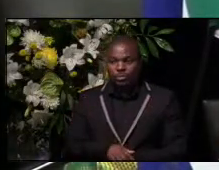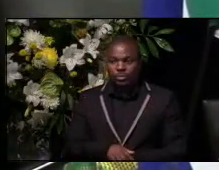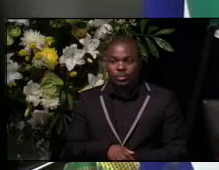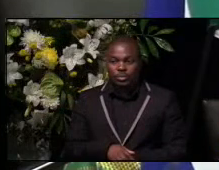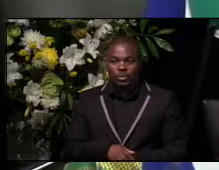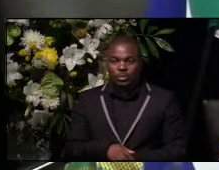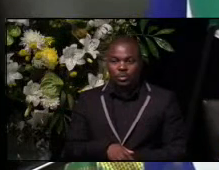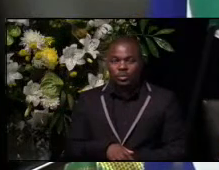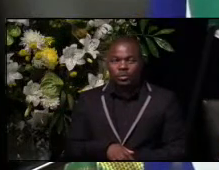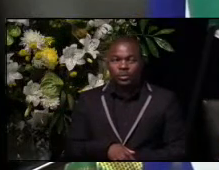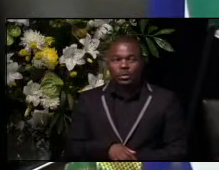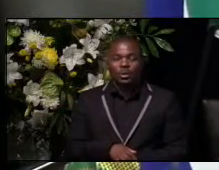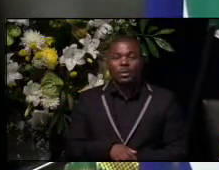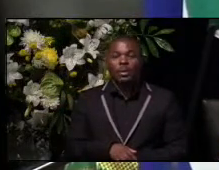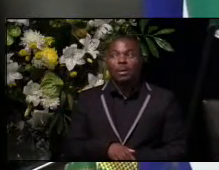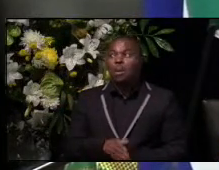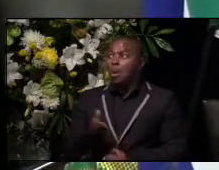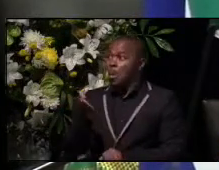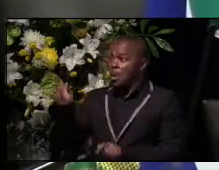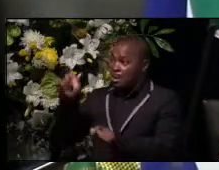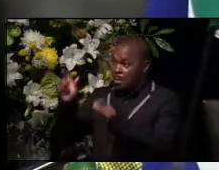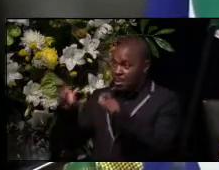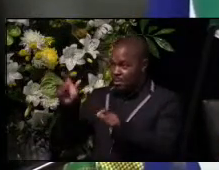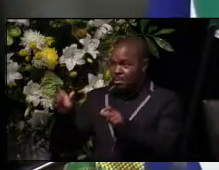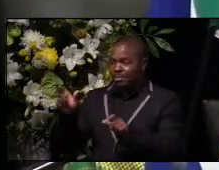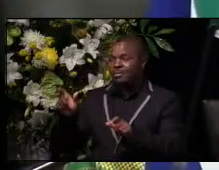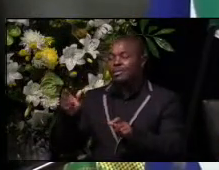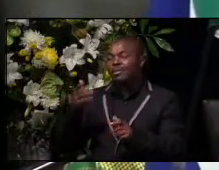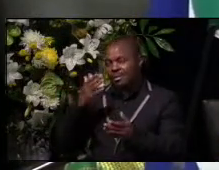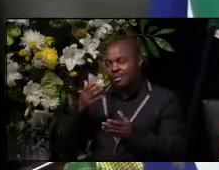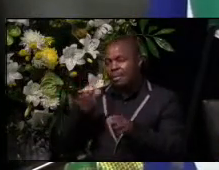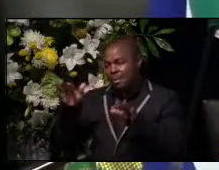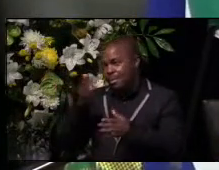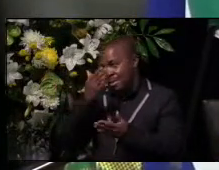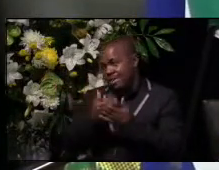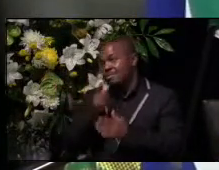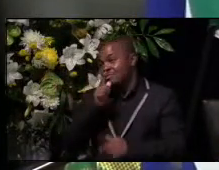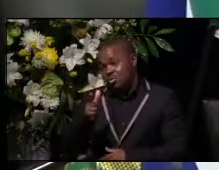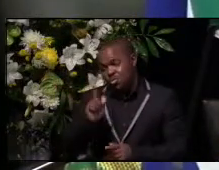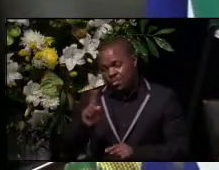and everywhere one can tell that to have taken a detour